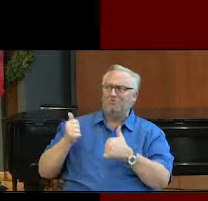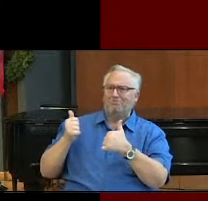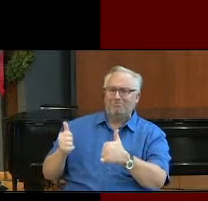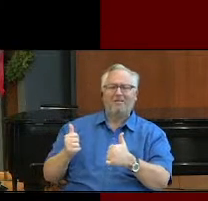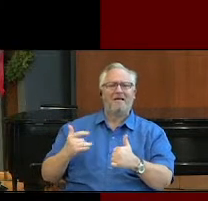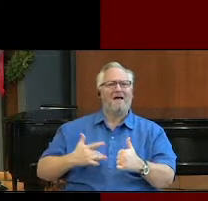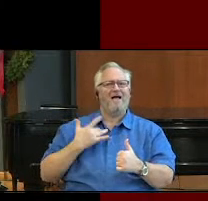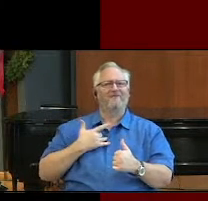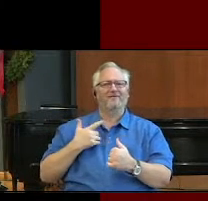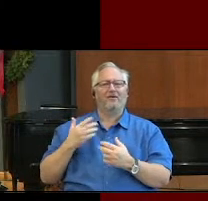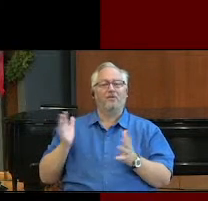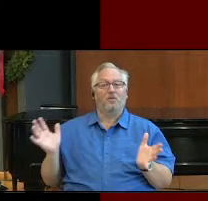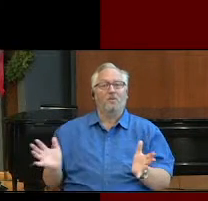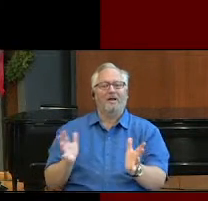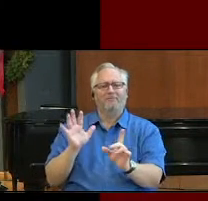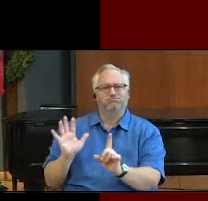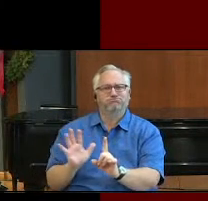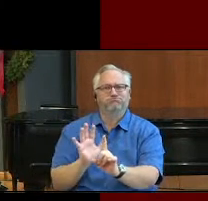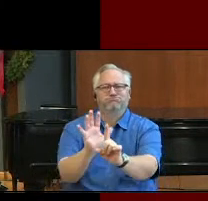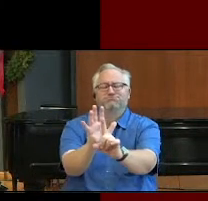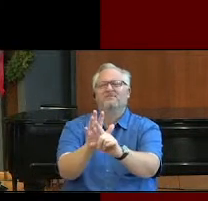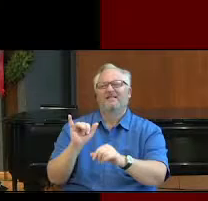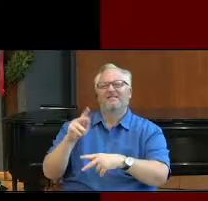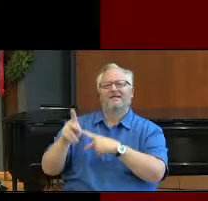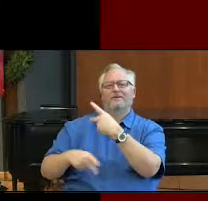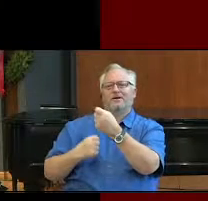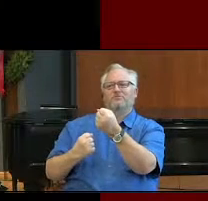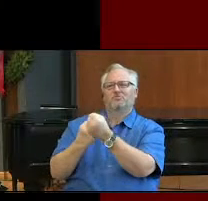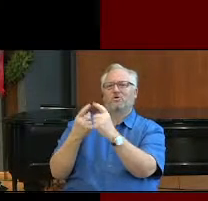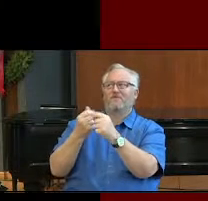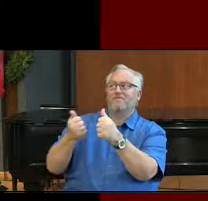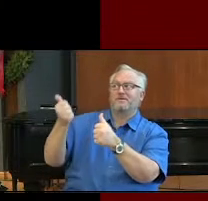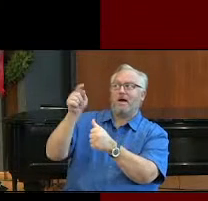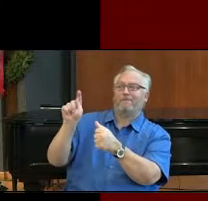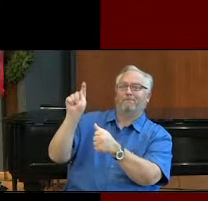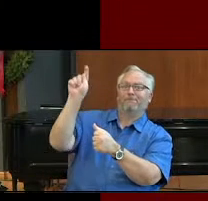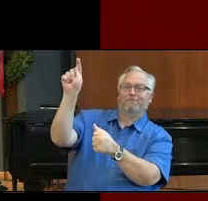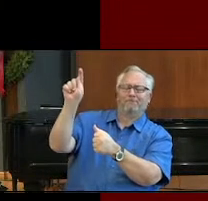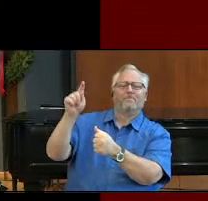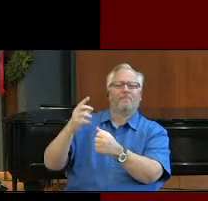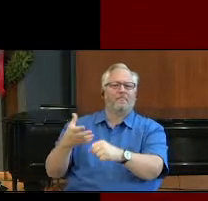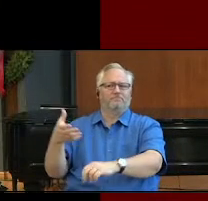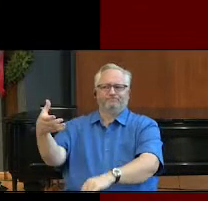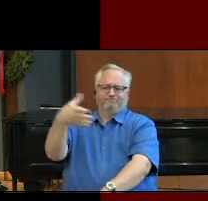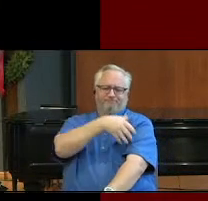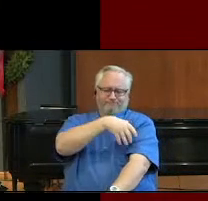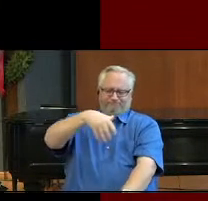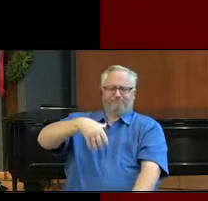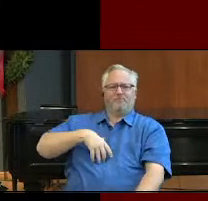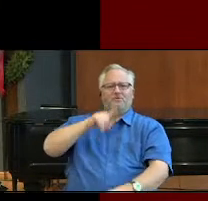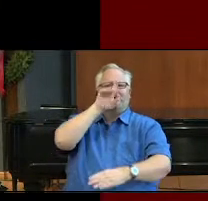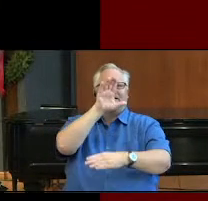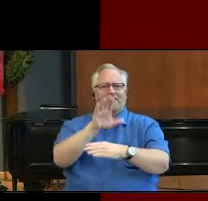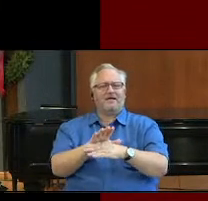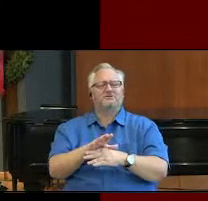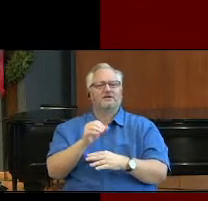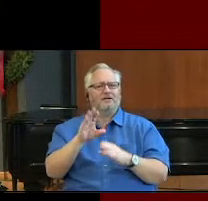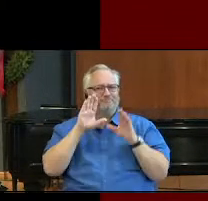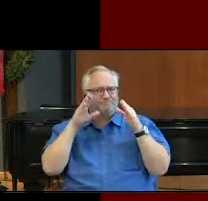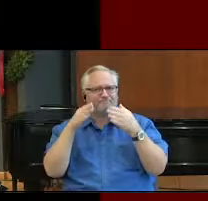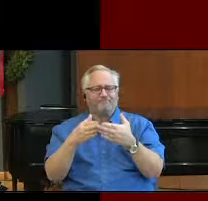my sails. It's that kind of support from the top that empowers dedication and concerted